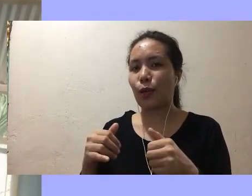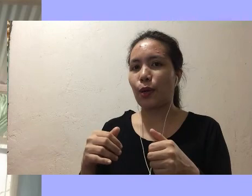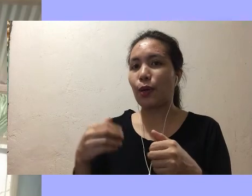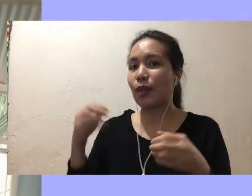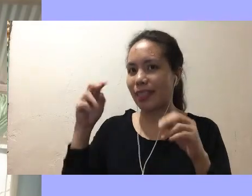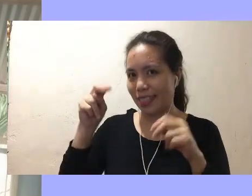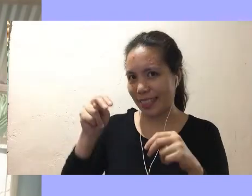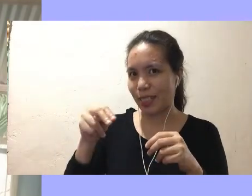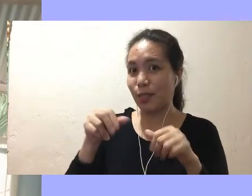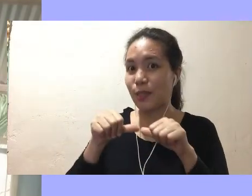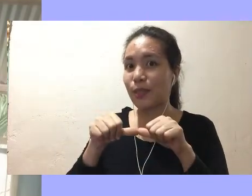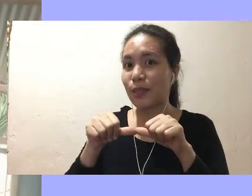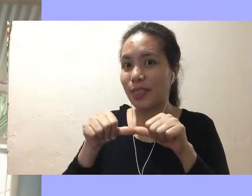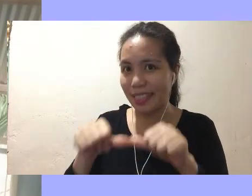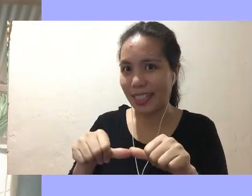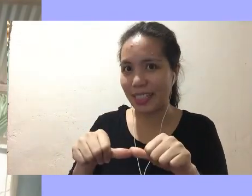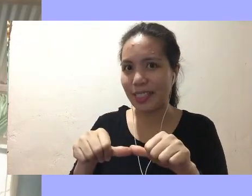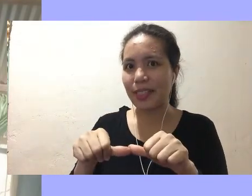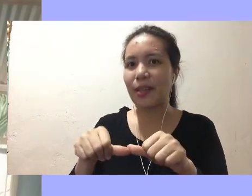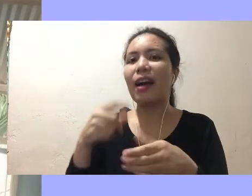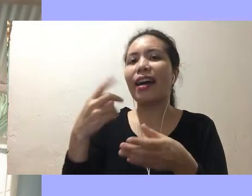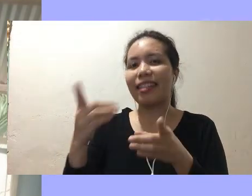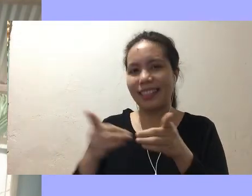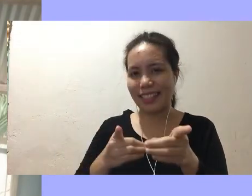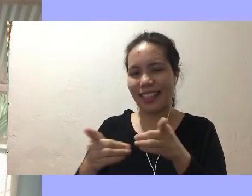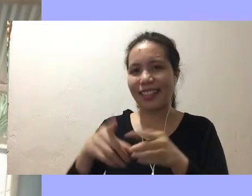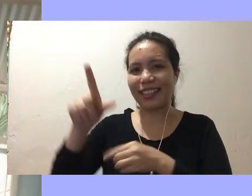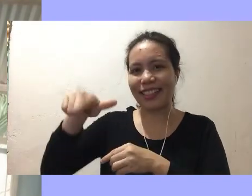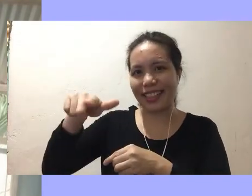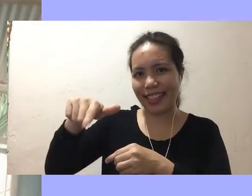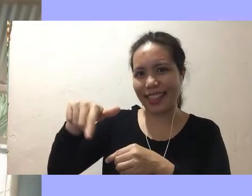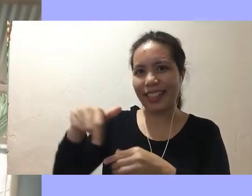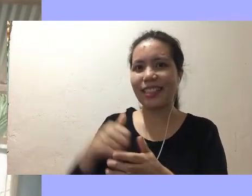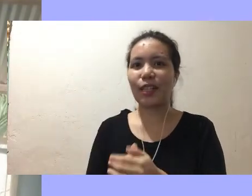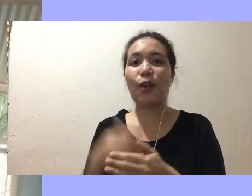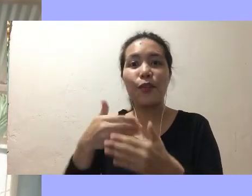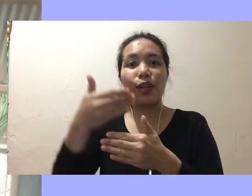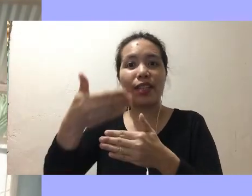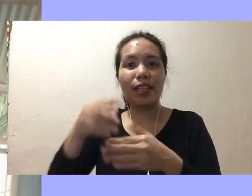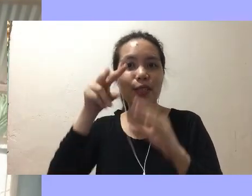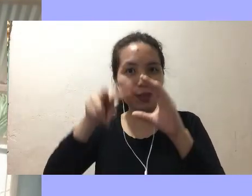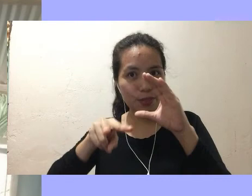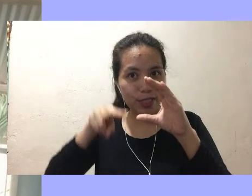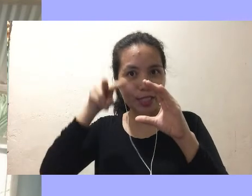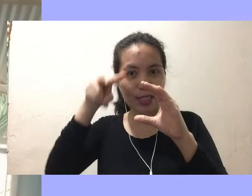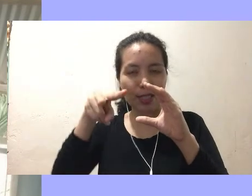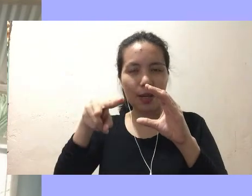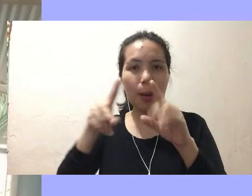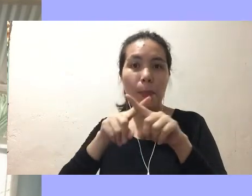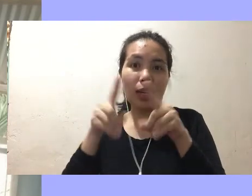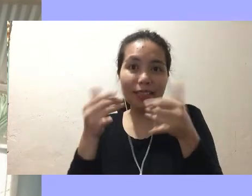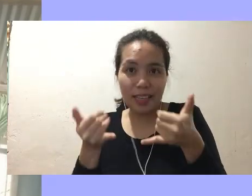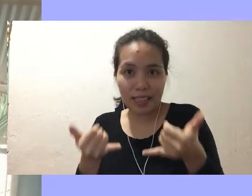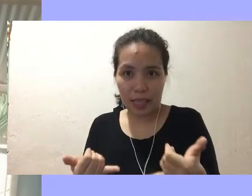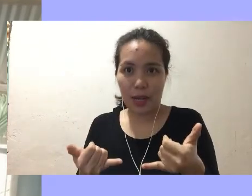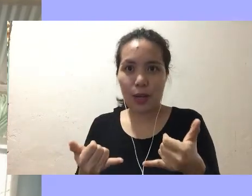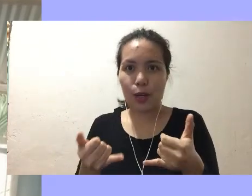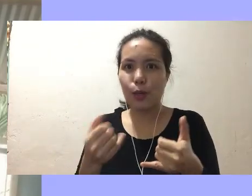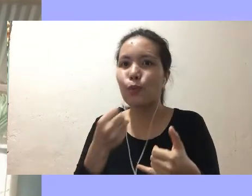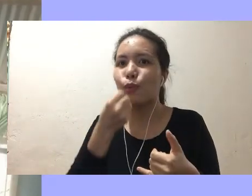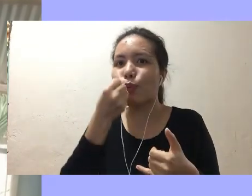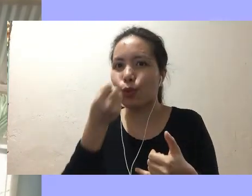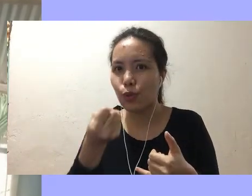this moment, but I have to continue my discussion later and in the next video. For the